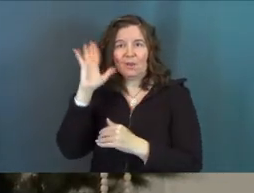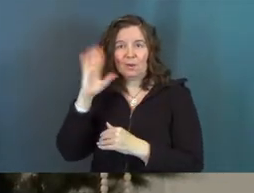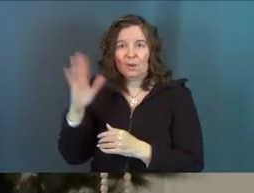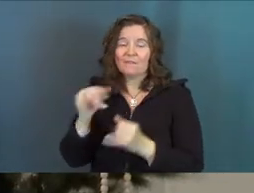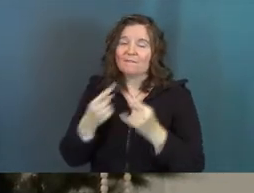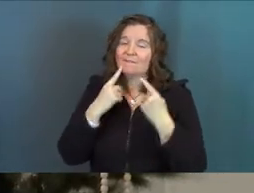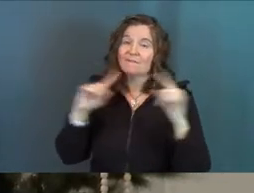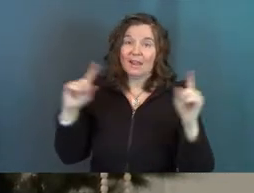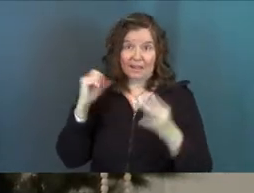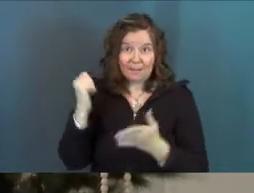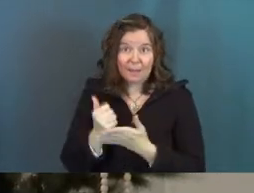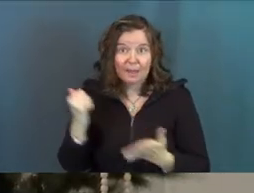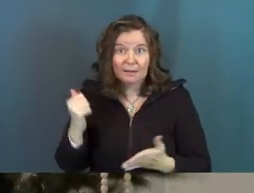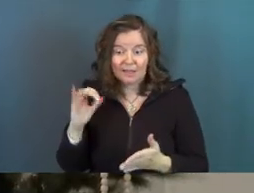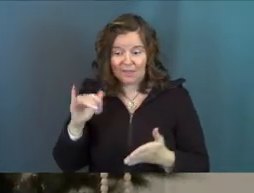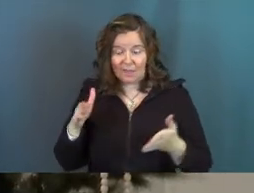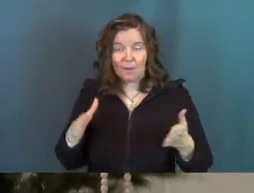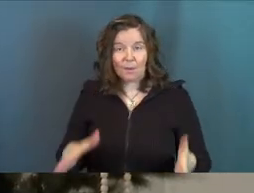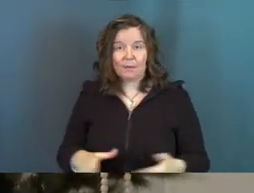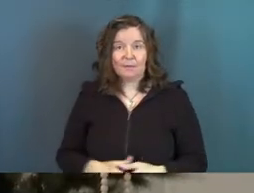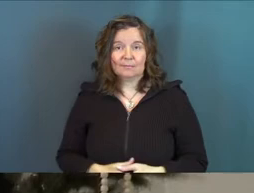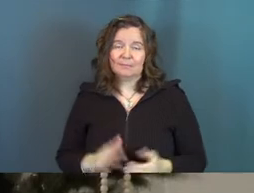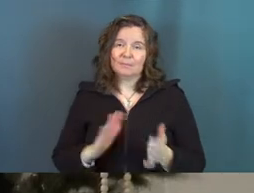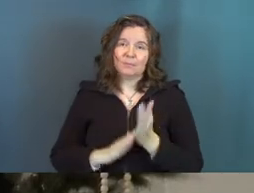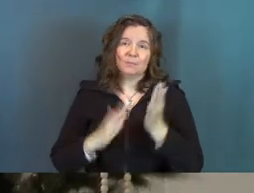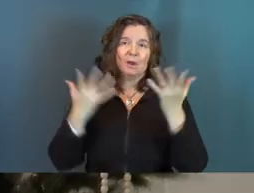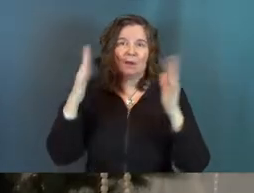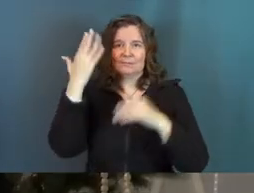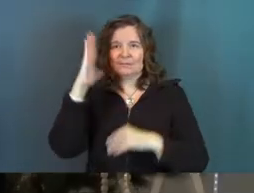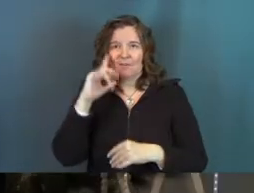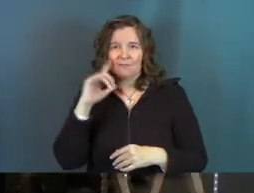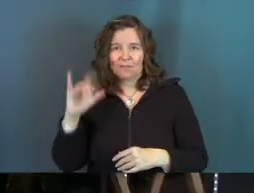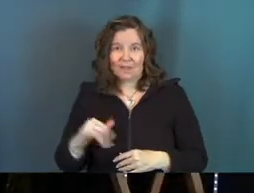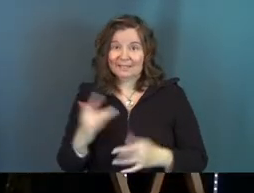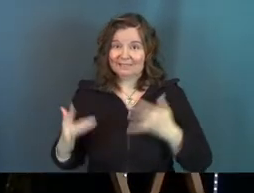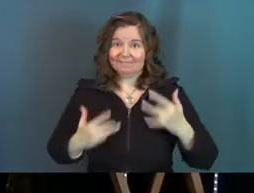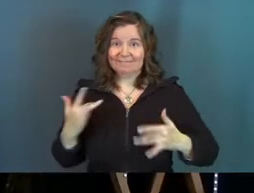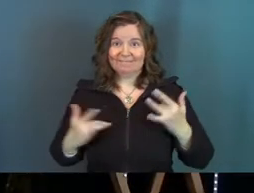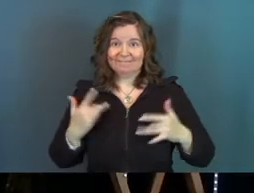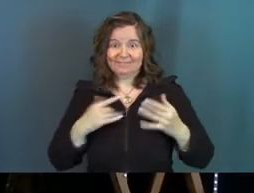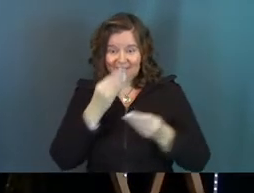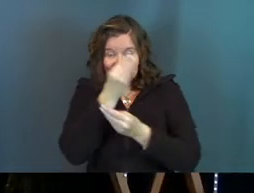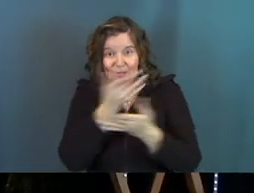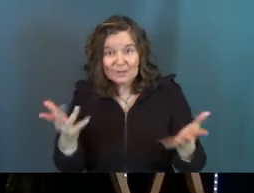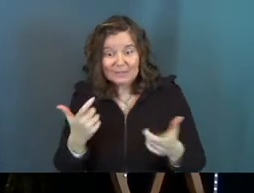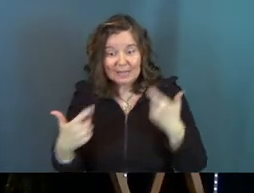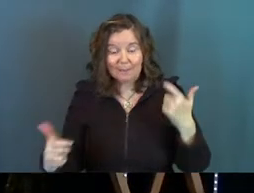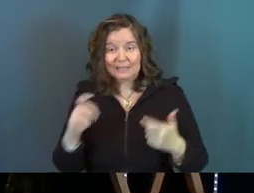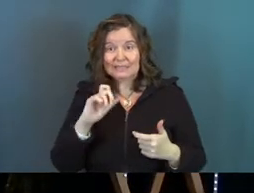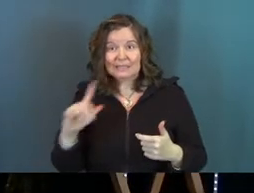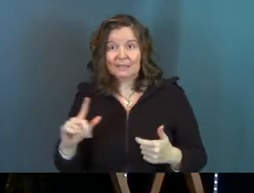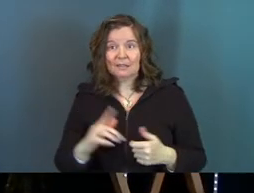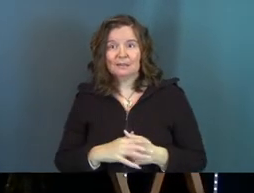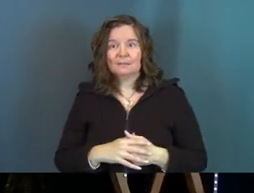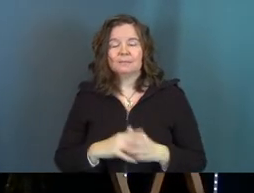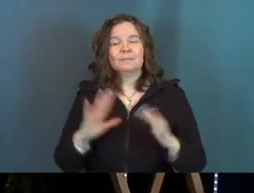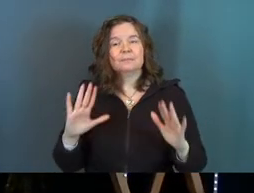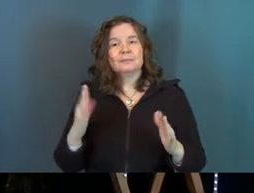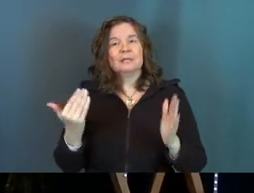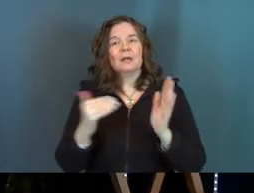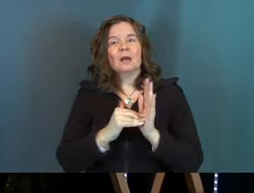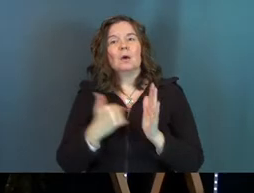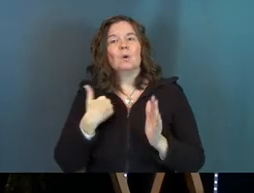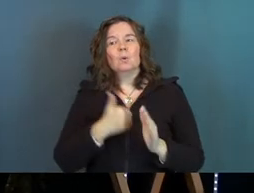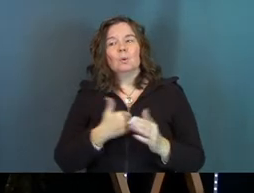Father. Finally, amen, in that way. Praise God for that. This is exciting news, church. This is a big deal. It's,